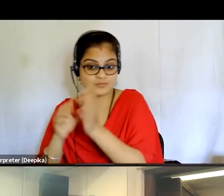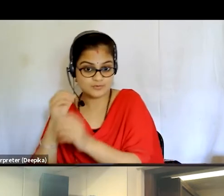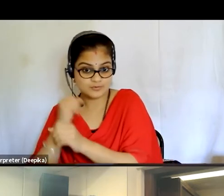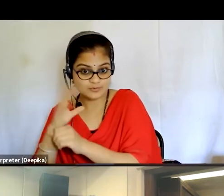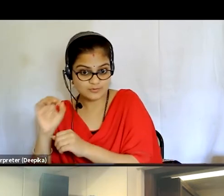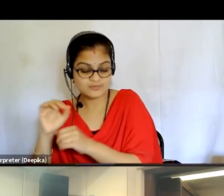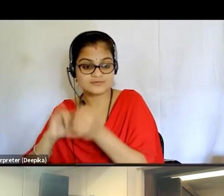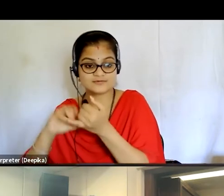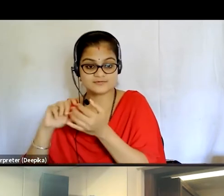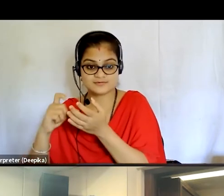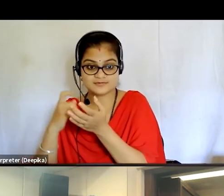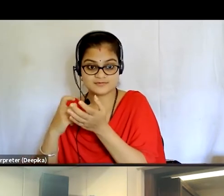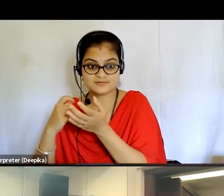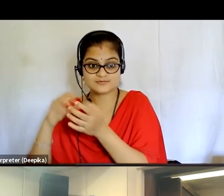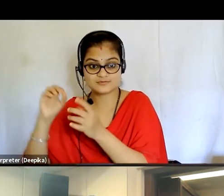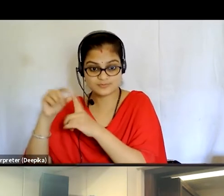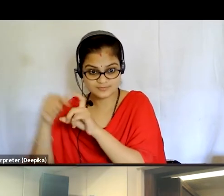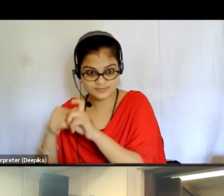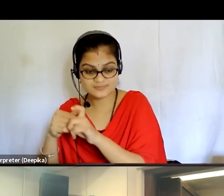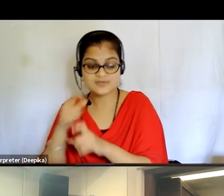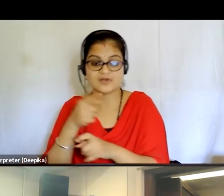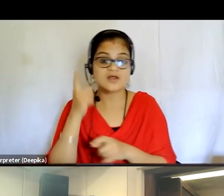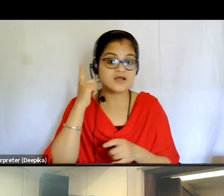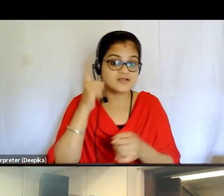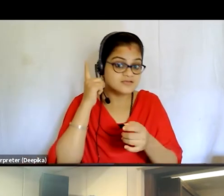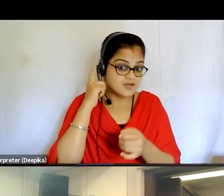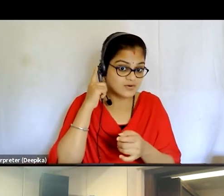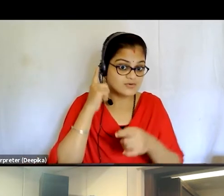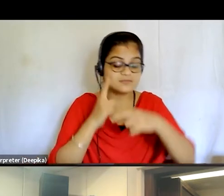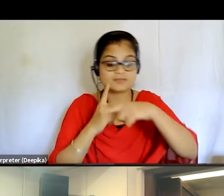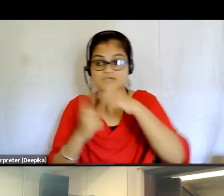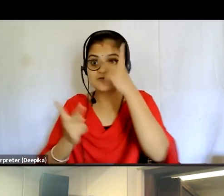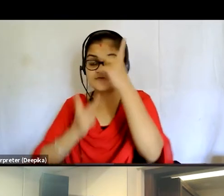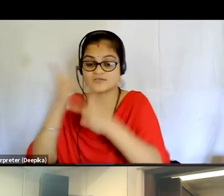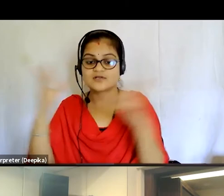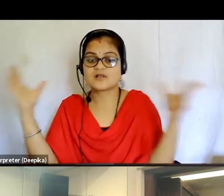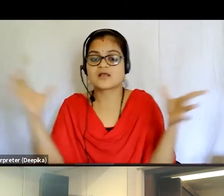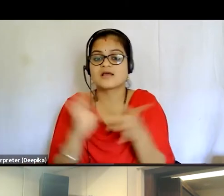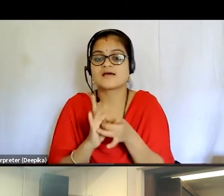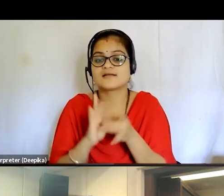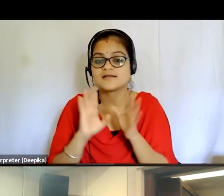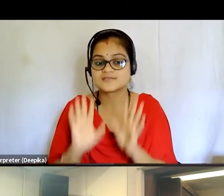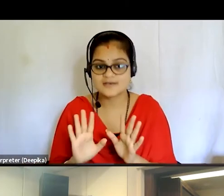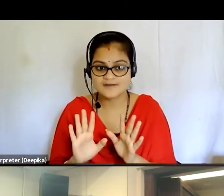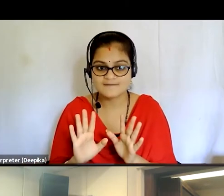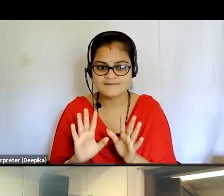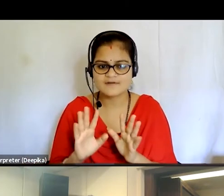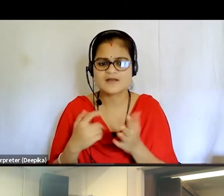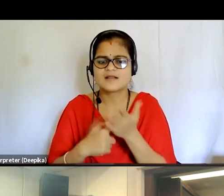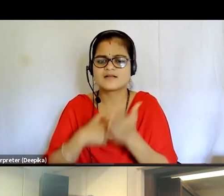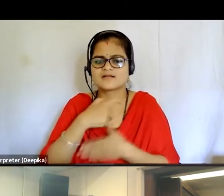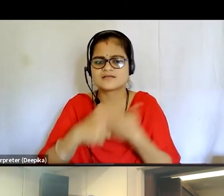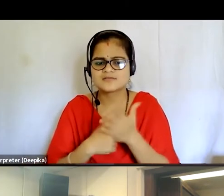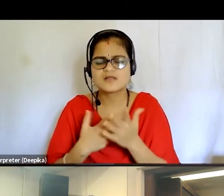the idea of the relationship between the sound and the visual. You usually look at a